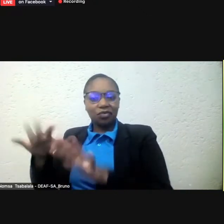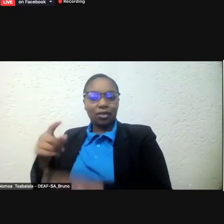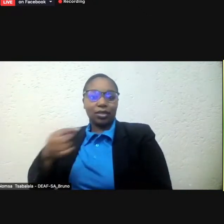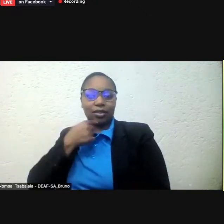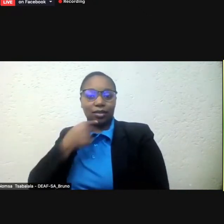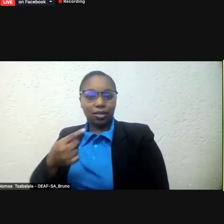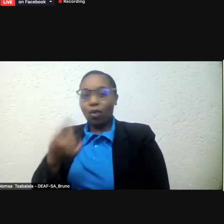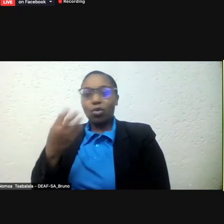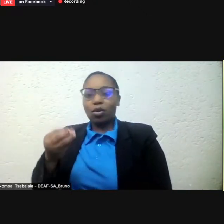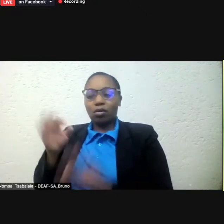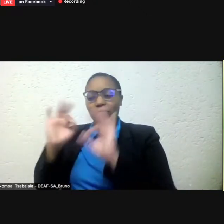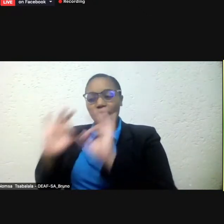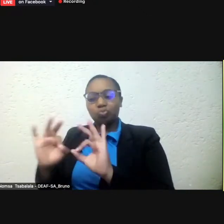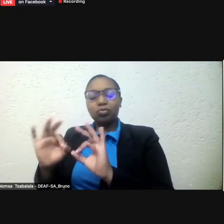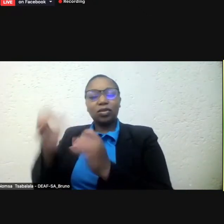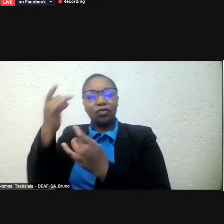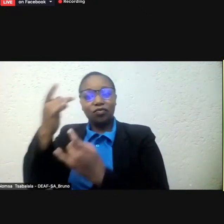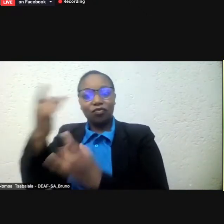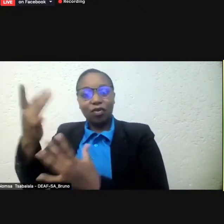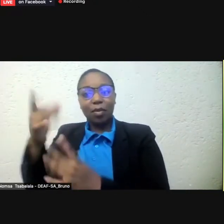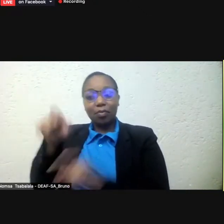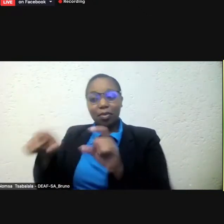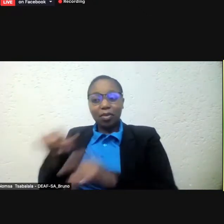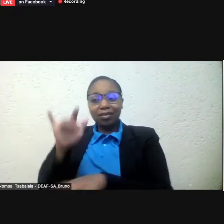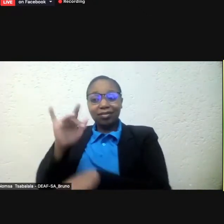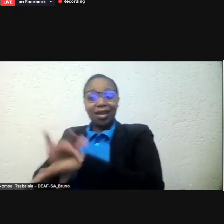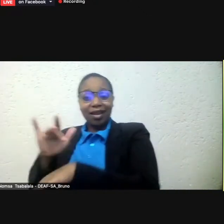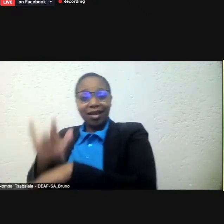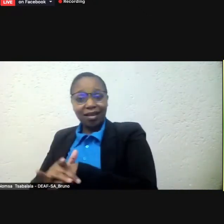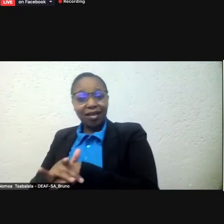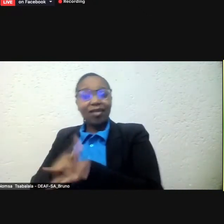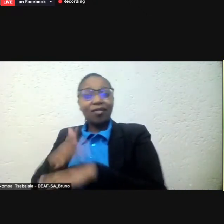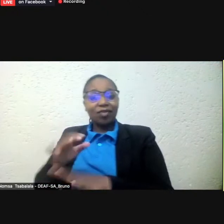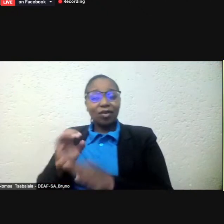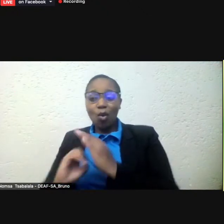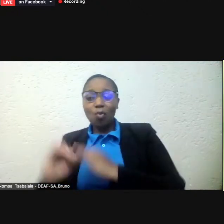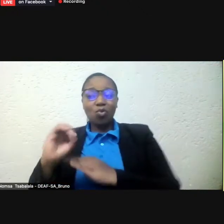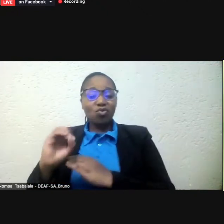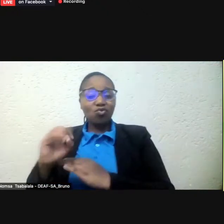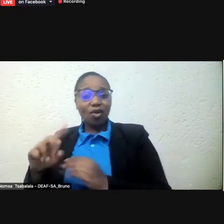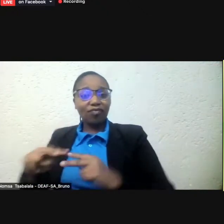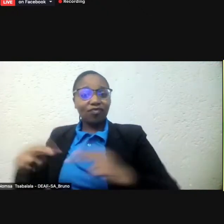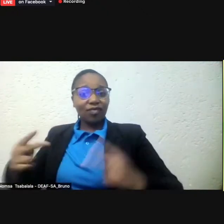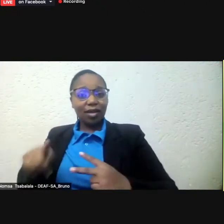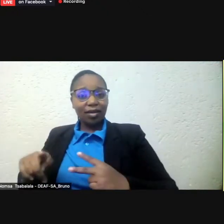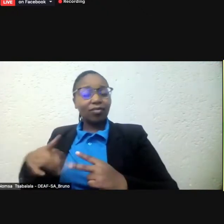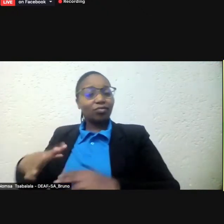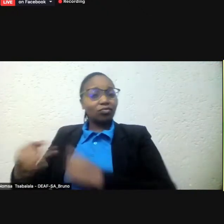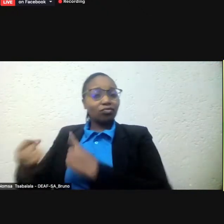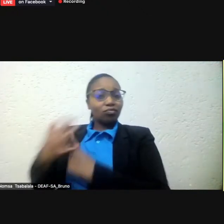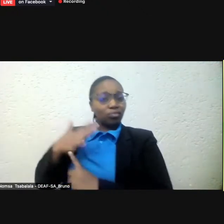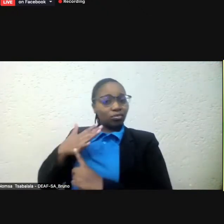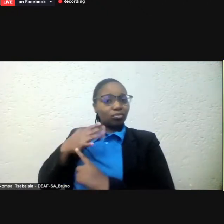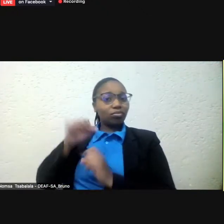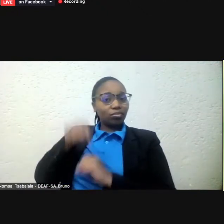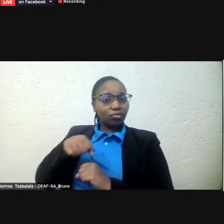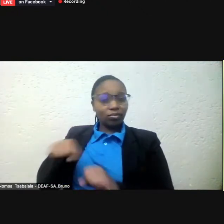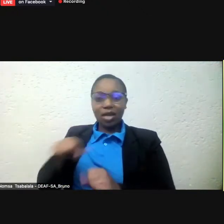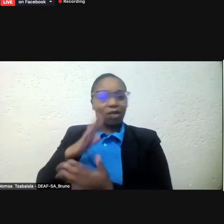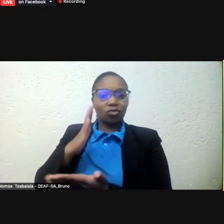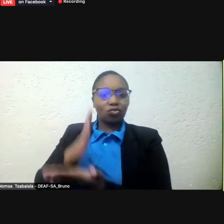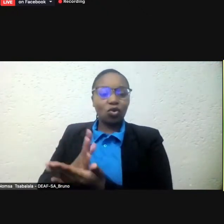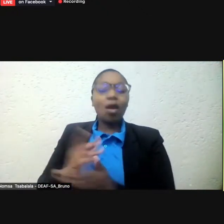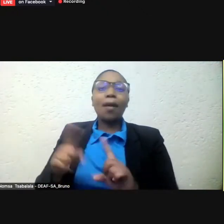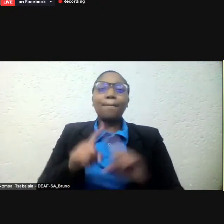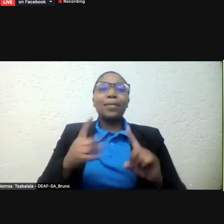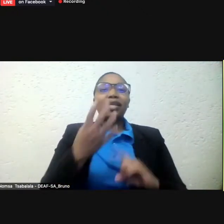had the Omicron variant and who didn't. And then also we, at the moment, currently there are 106 patients